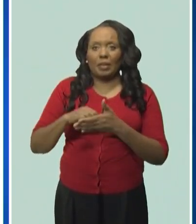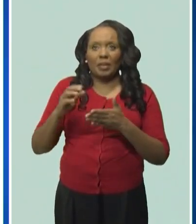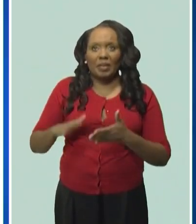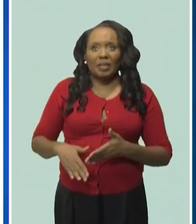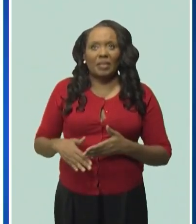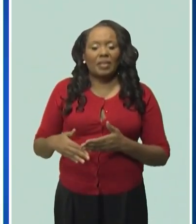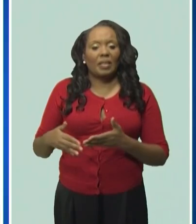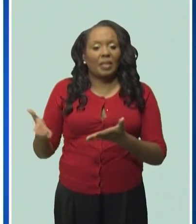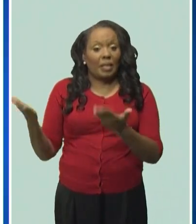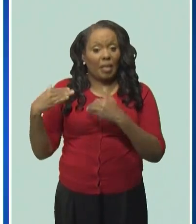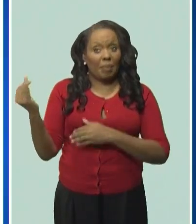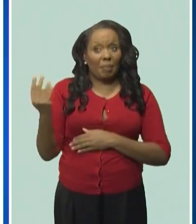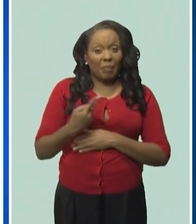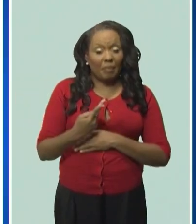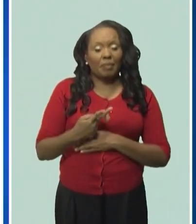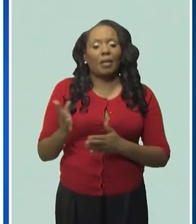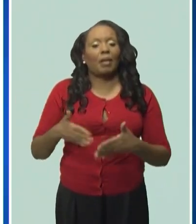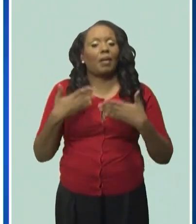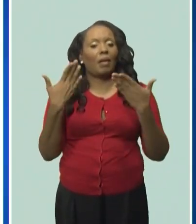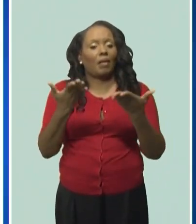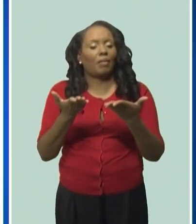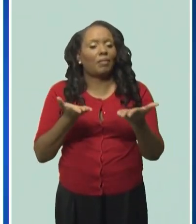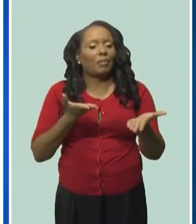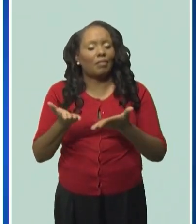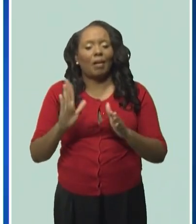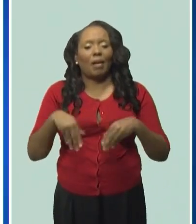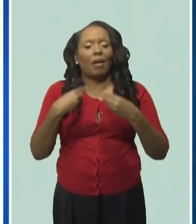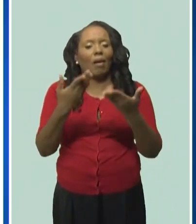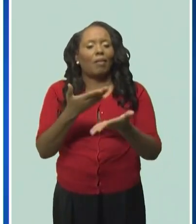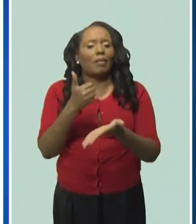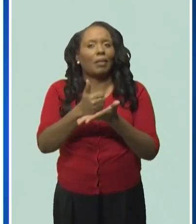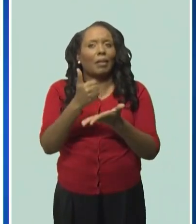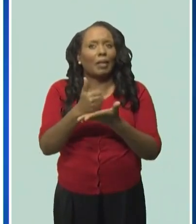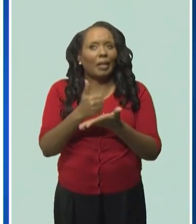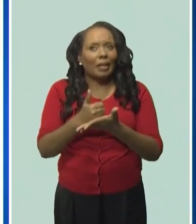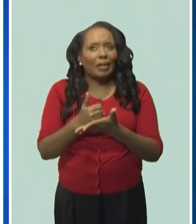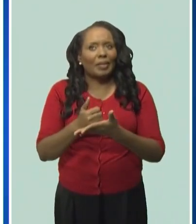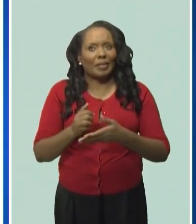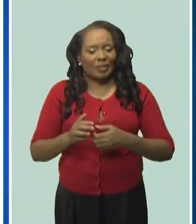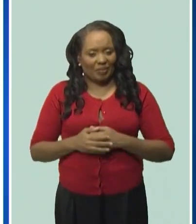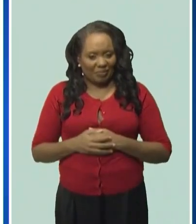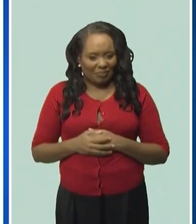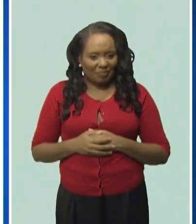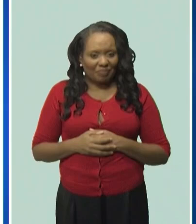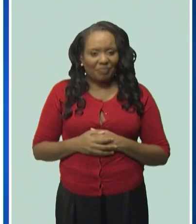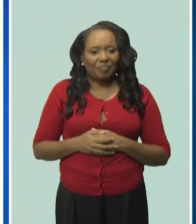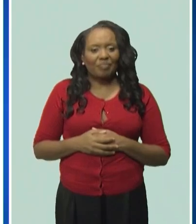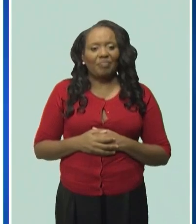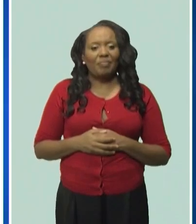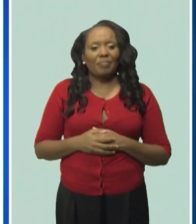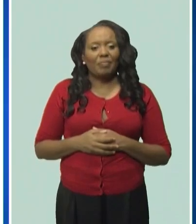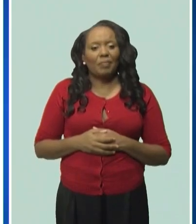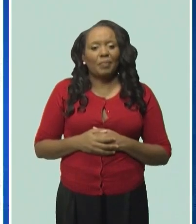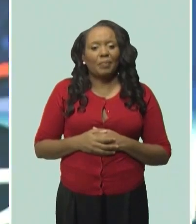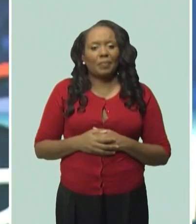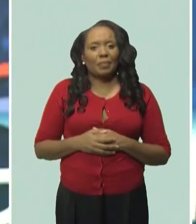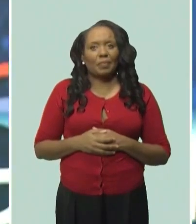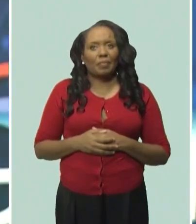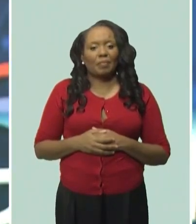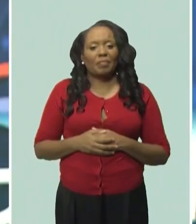returned and have offered their service to the program. Trevor Thorpe, CBC News.